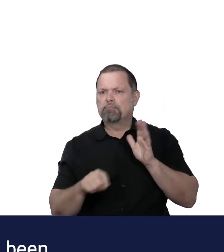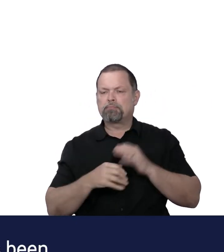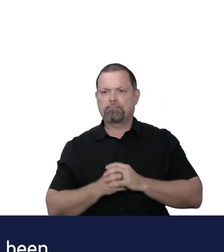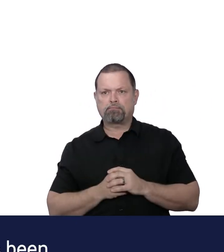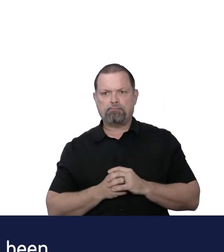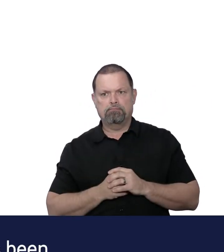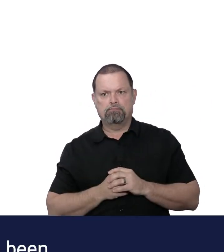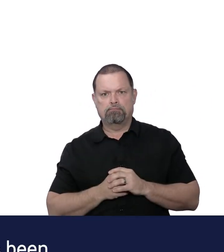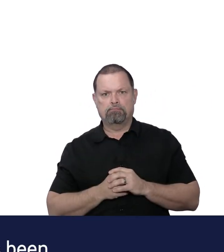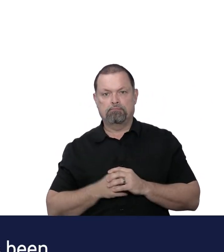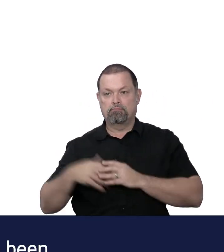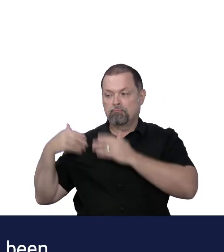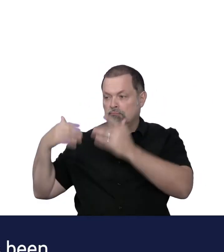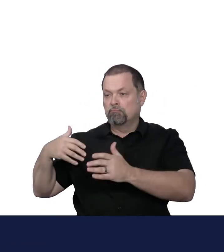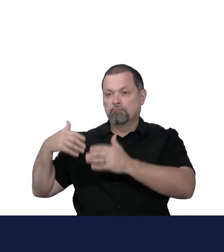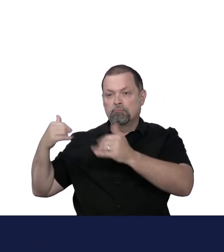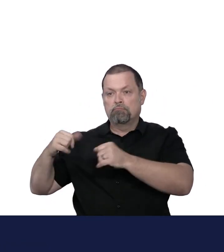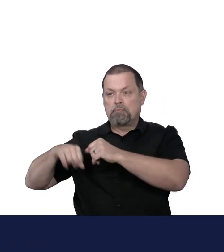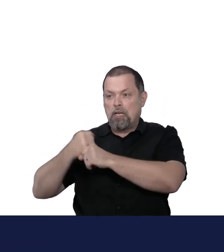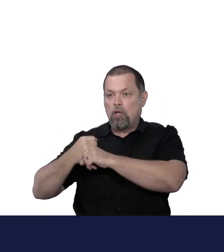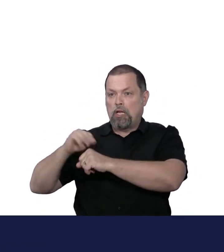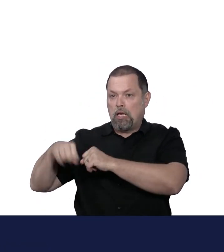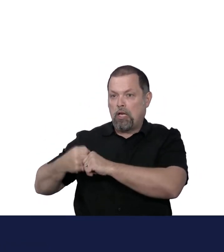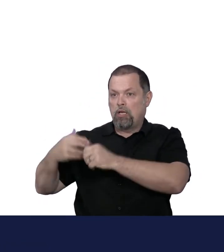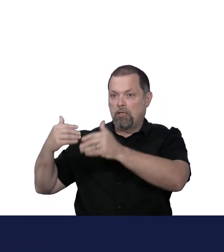Each decade, there has been